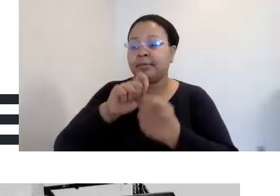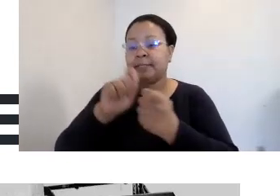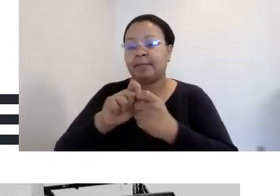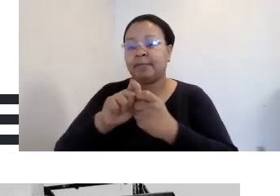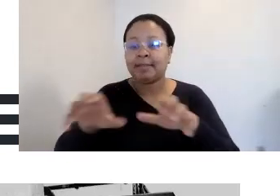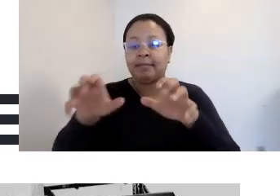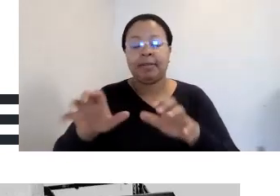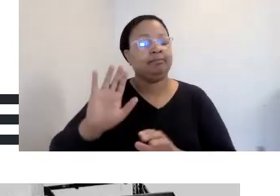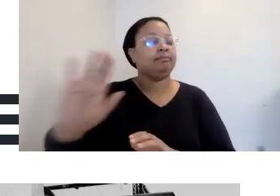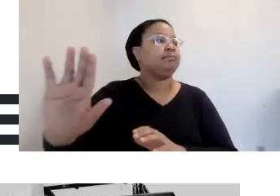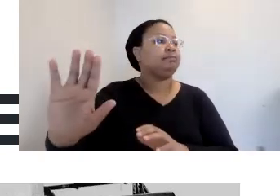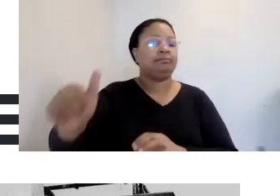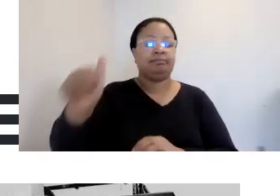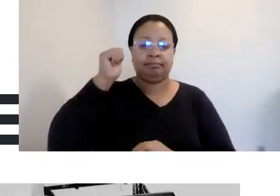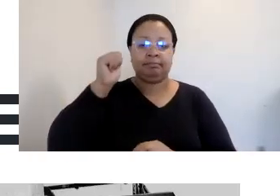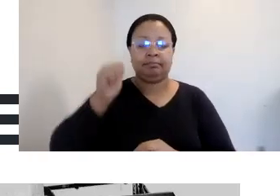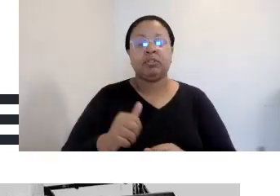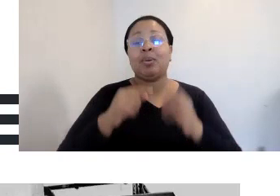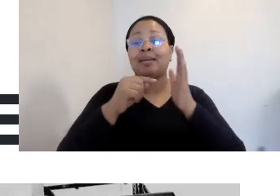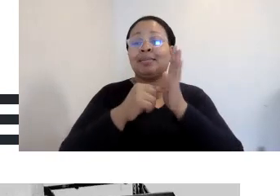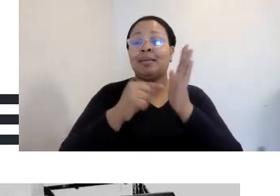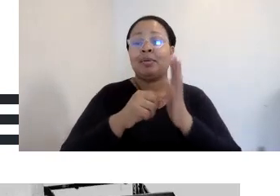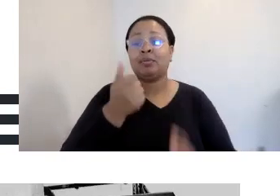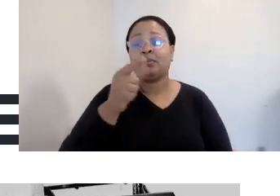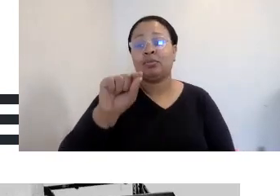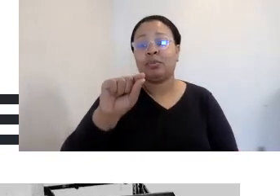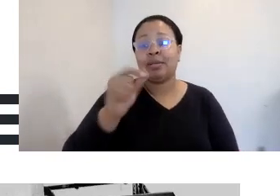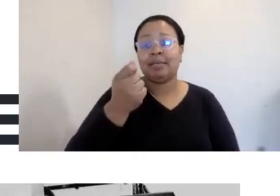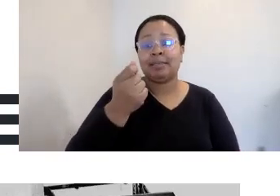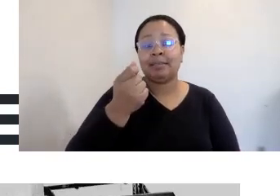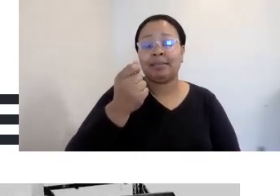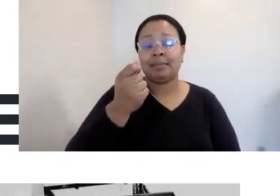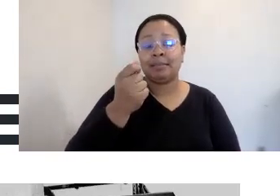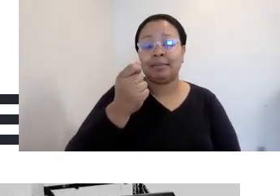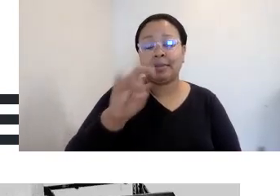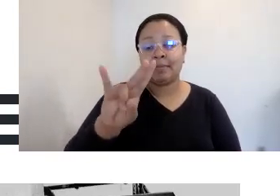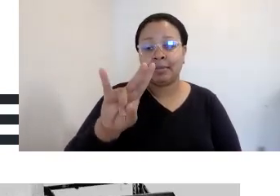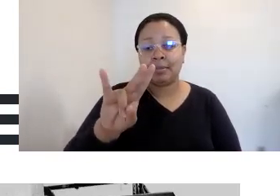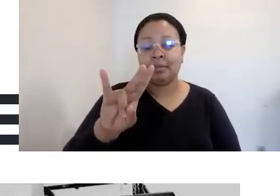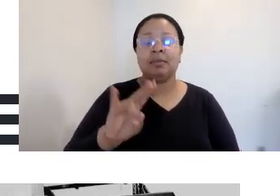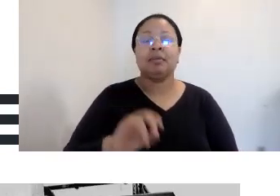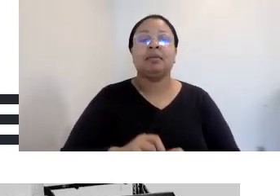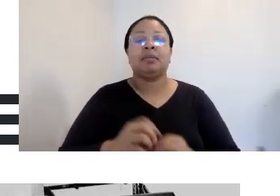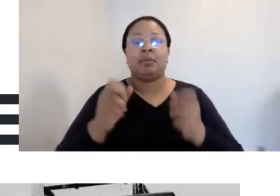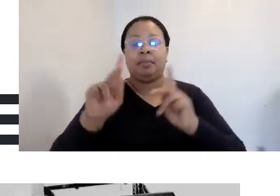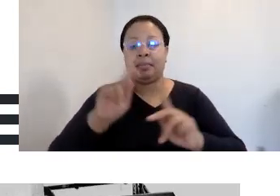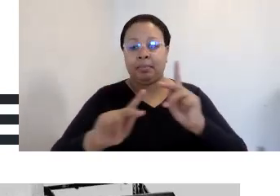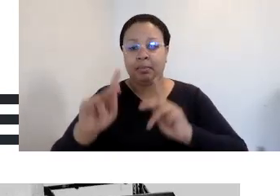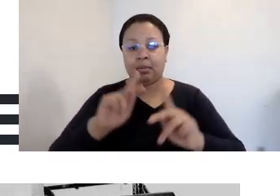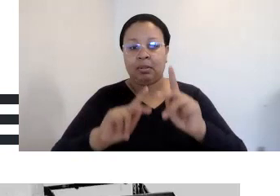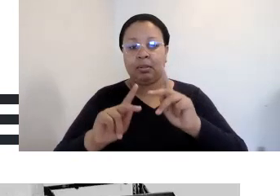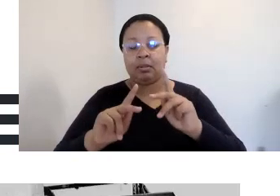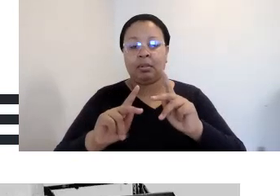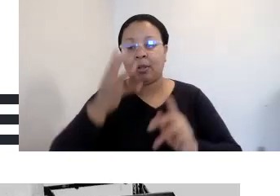for example, back in 2017, there was Day Without Immigrants, where people took part to protest